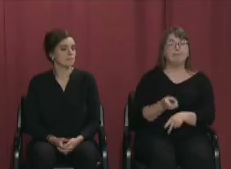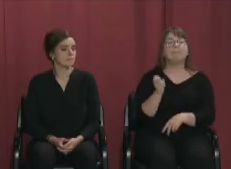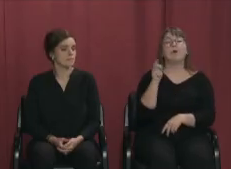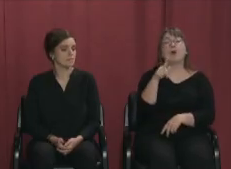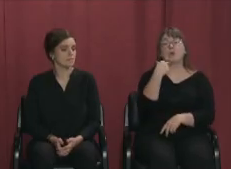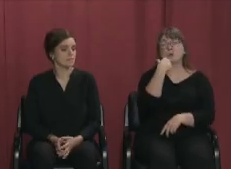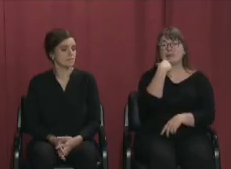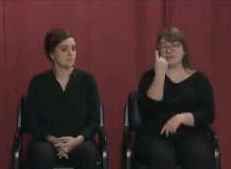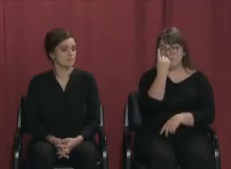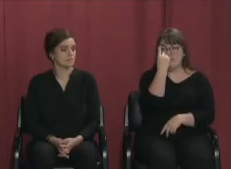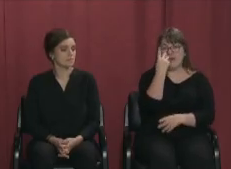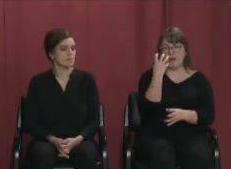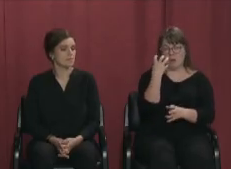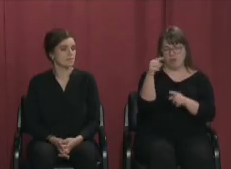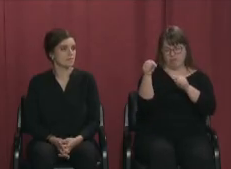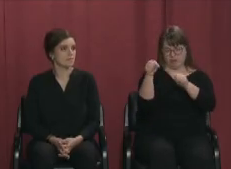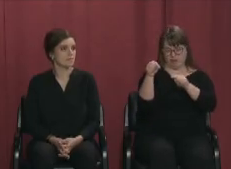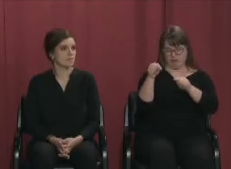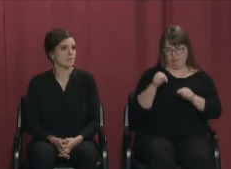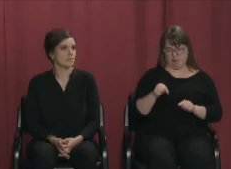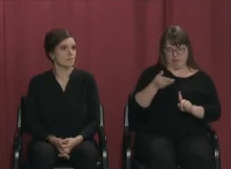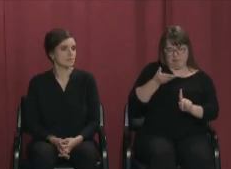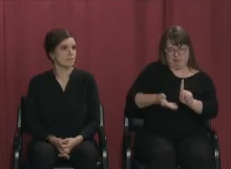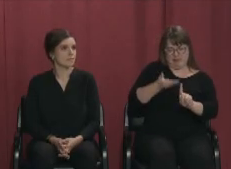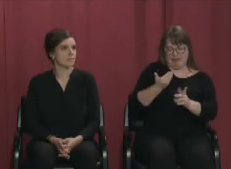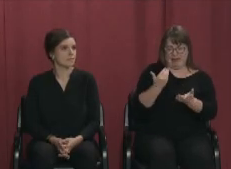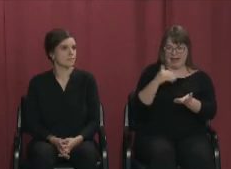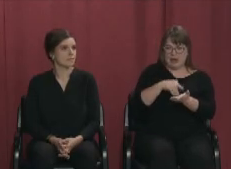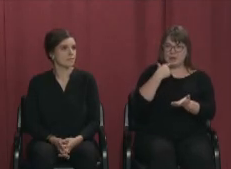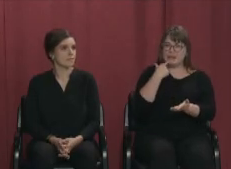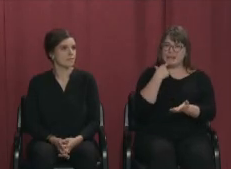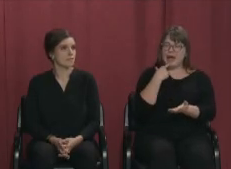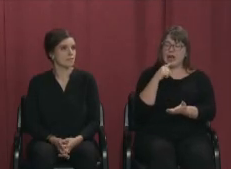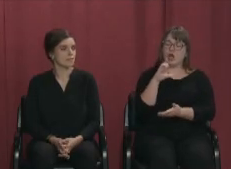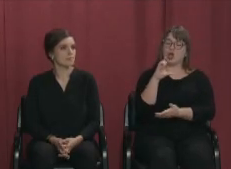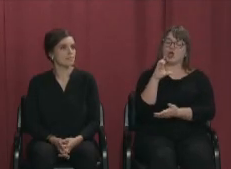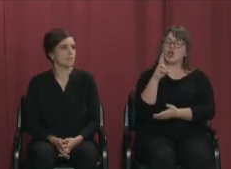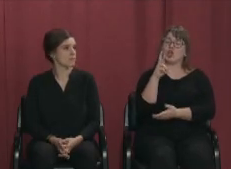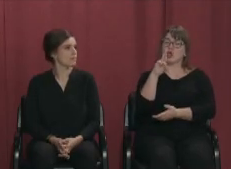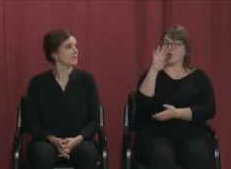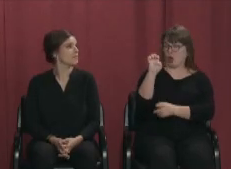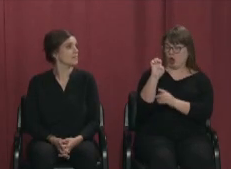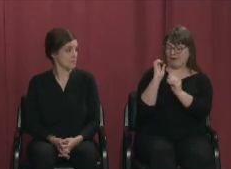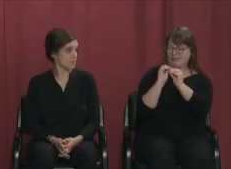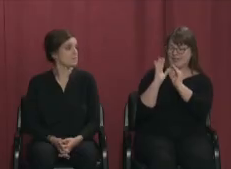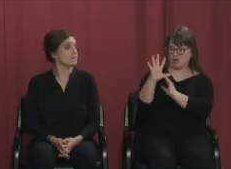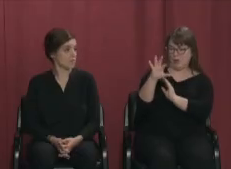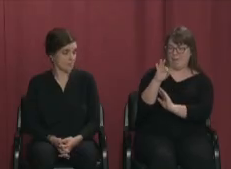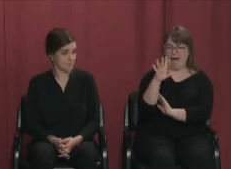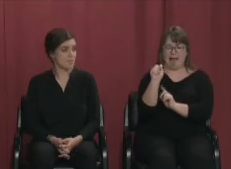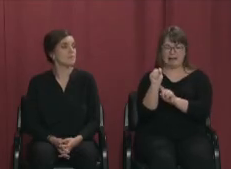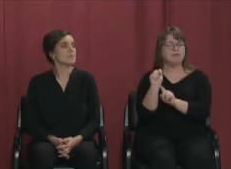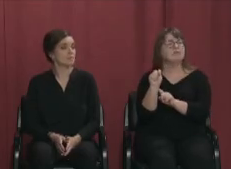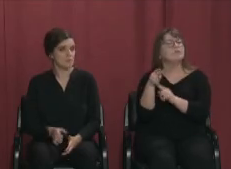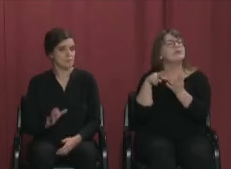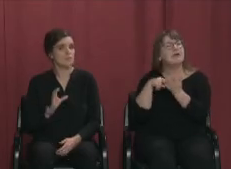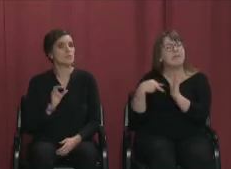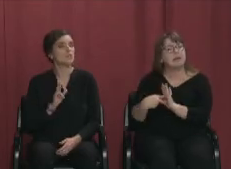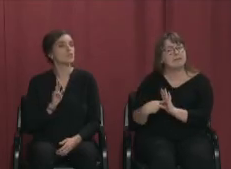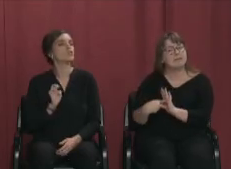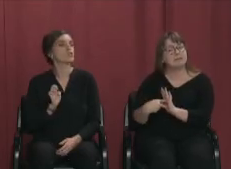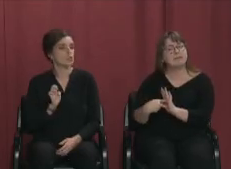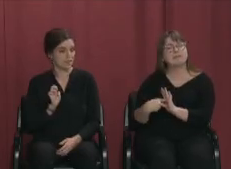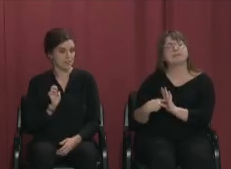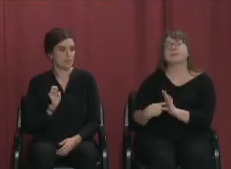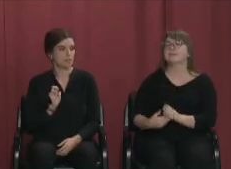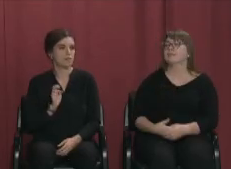I want to come back to cure, is that the right term? Cure your ballot? To cure your ballot. Explain what cure your ballot means. So,